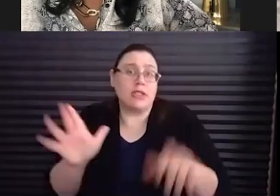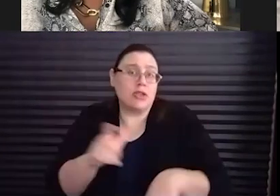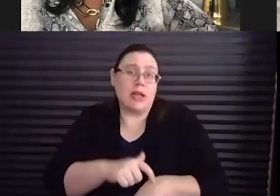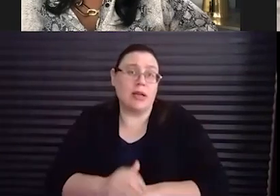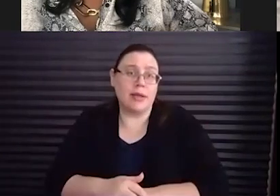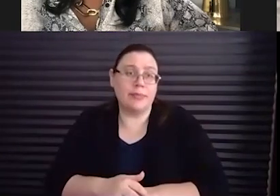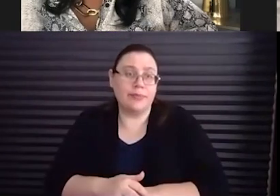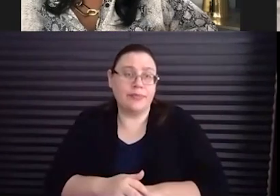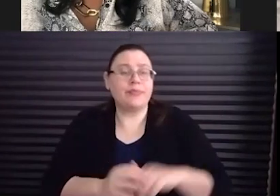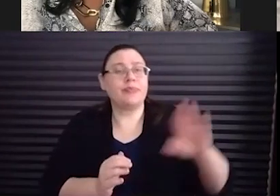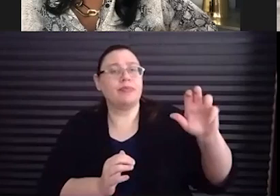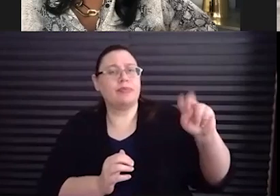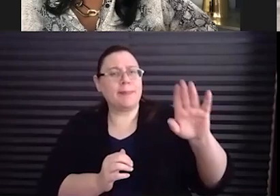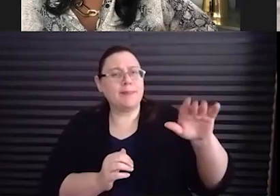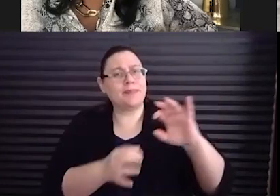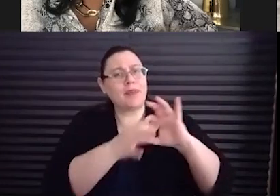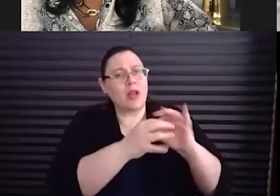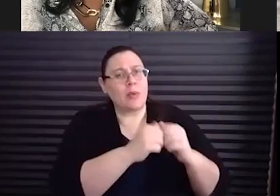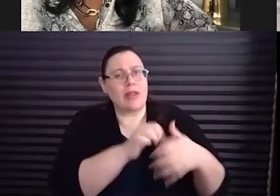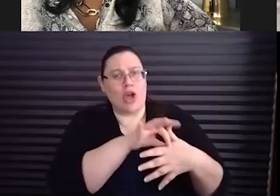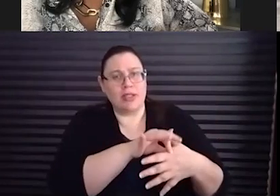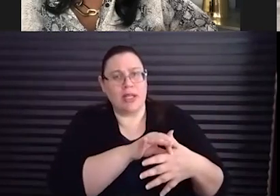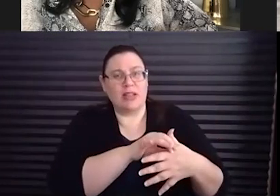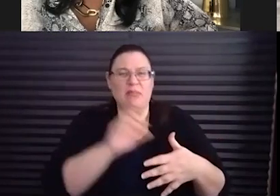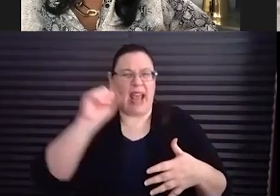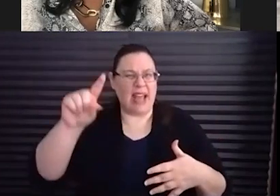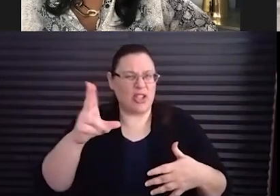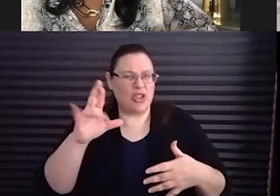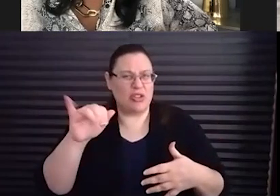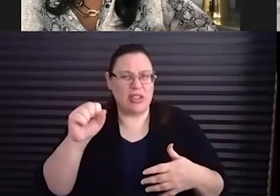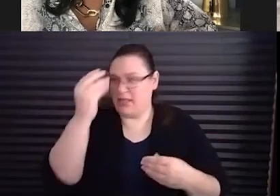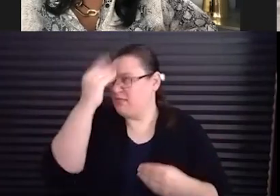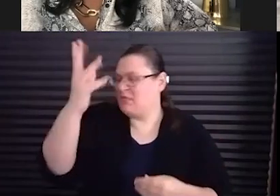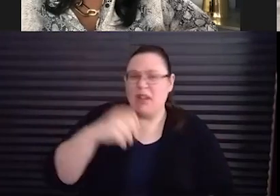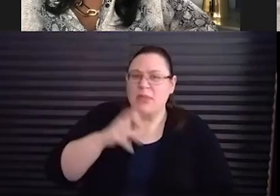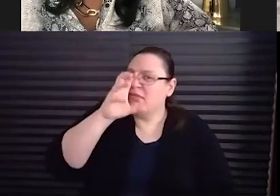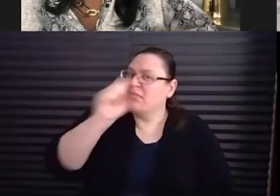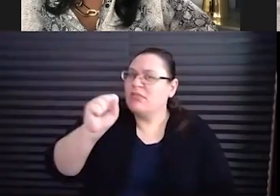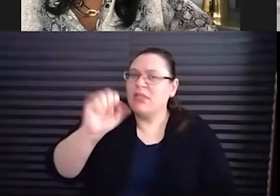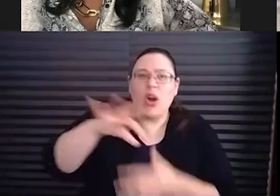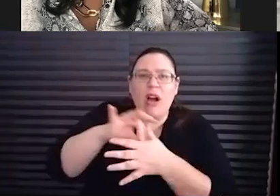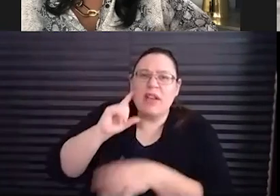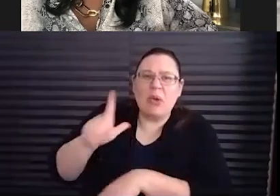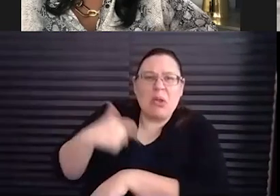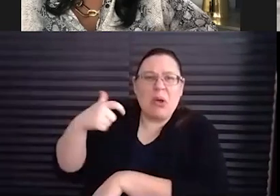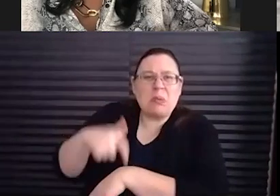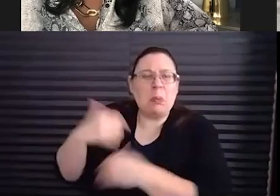As it relates to content, Chris, I've been just a fan of your content for a long time. I'm curious,